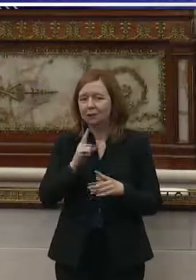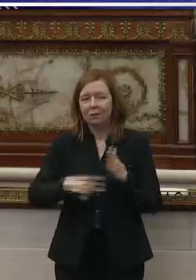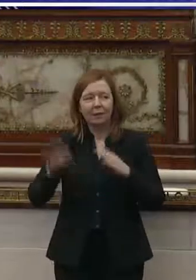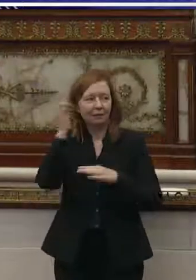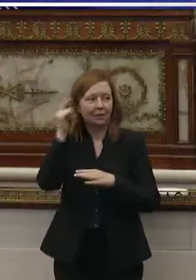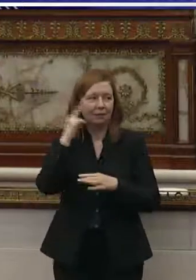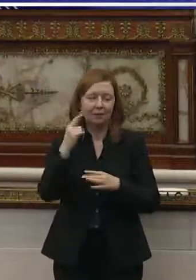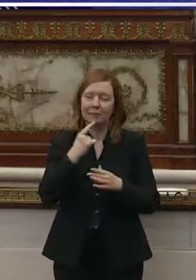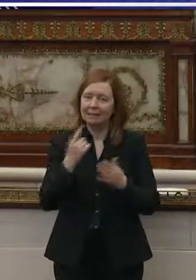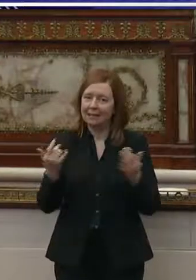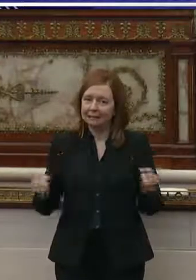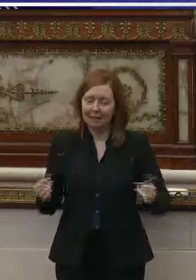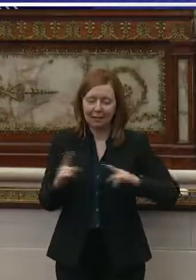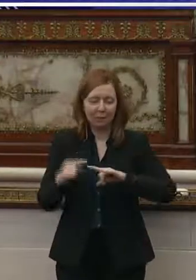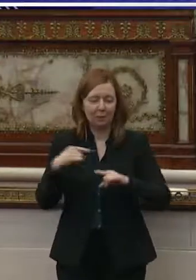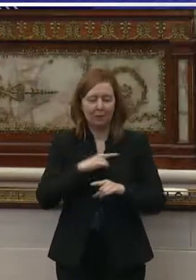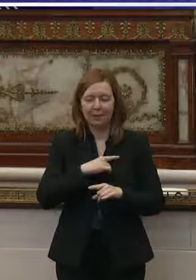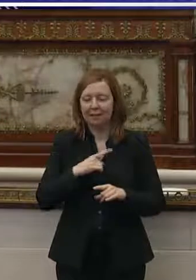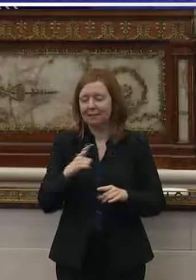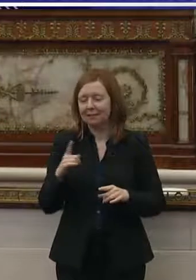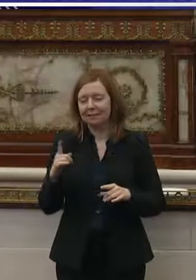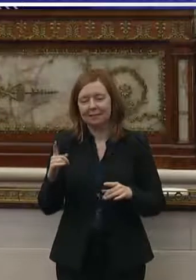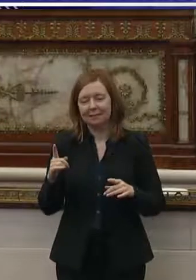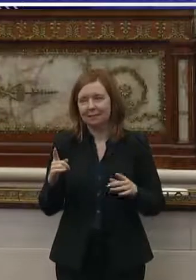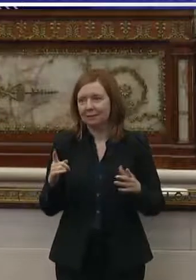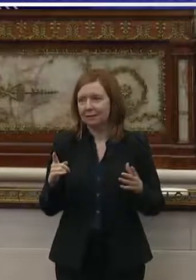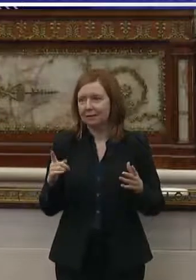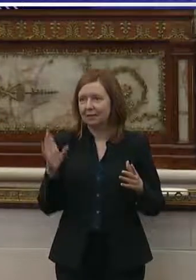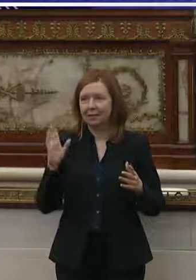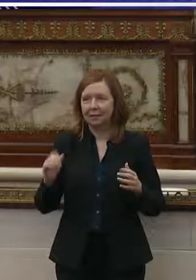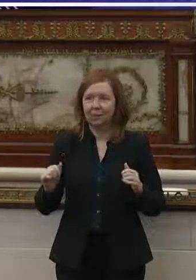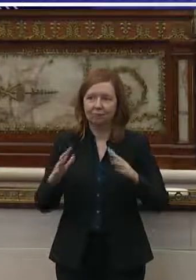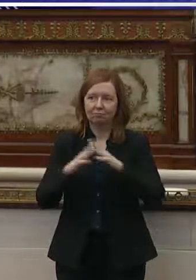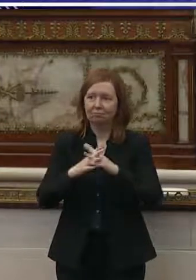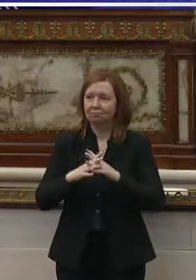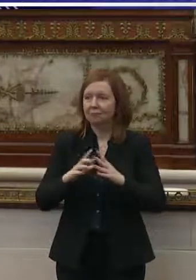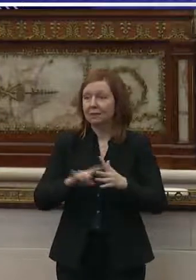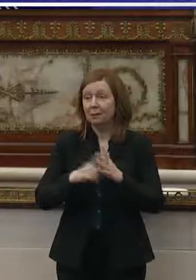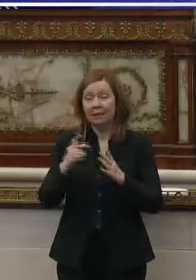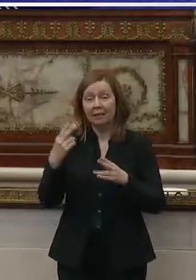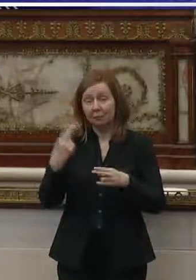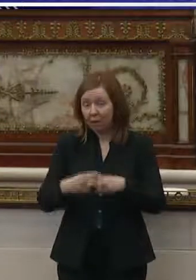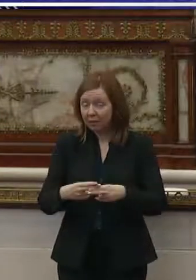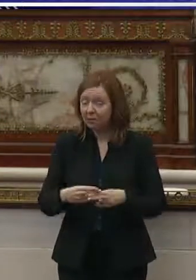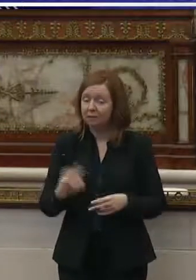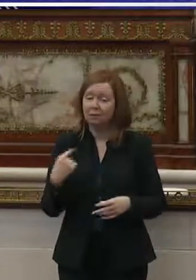the announcement today, but we're thinking that it's going to stand up at some point the beginning of March.